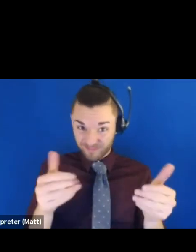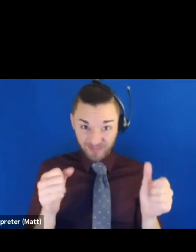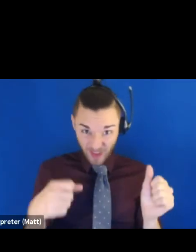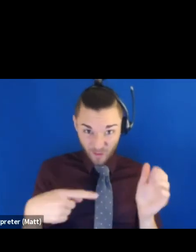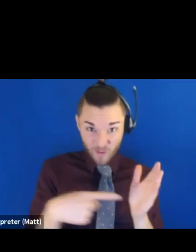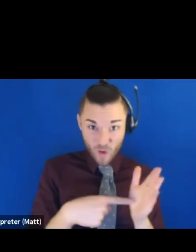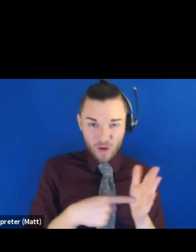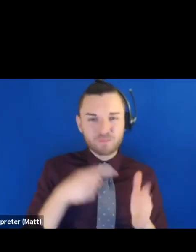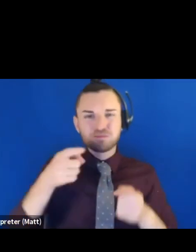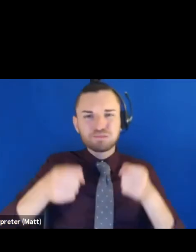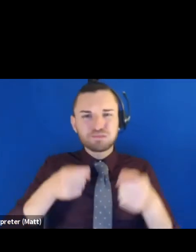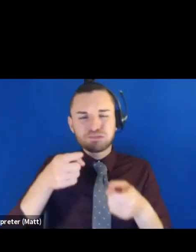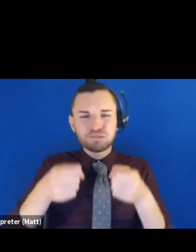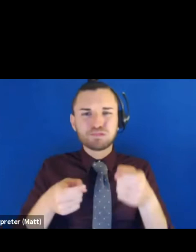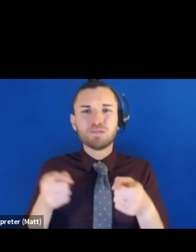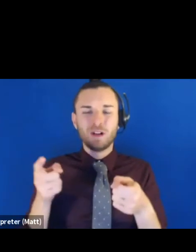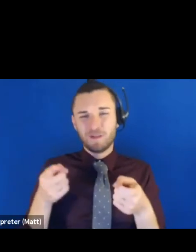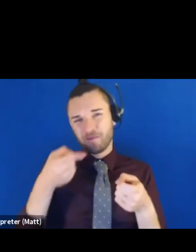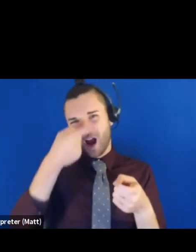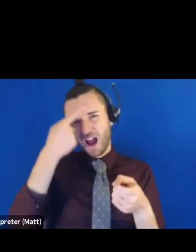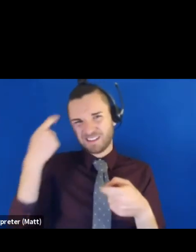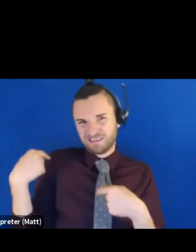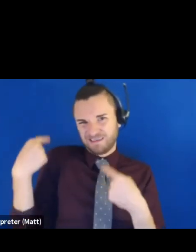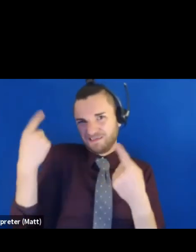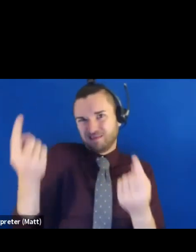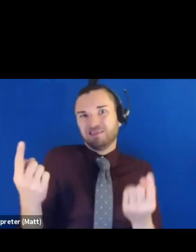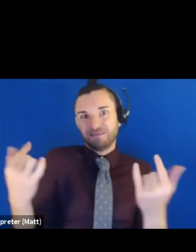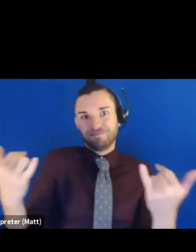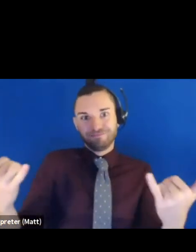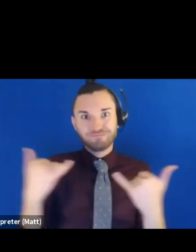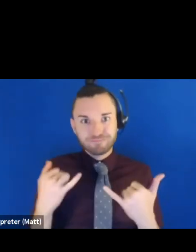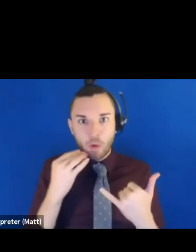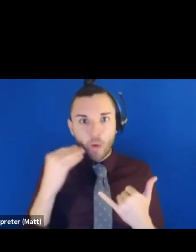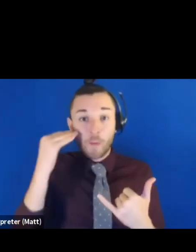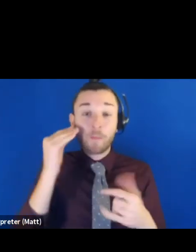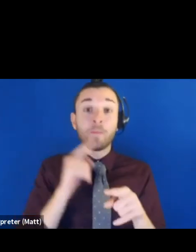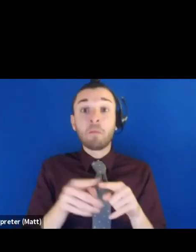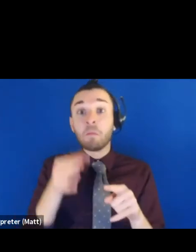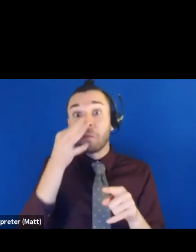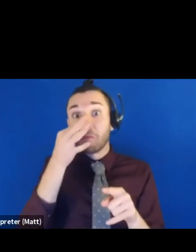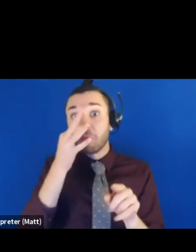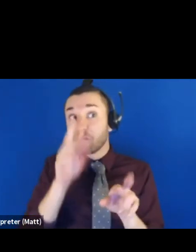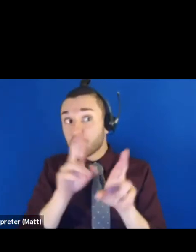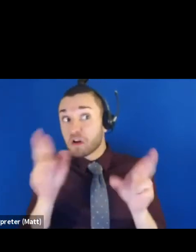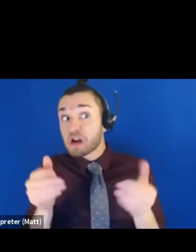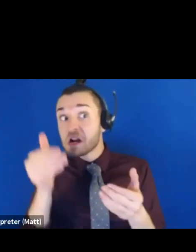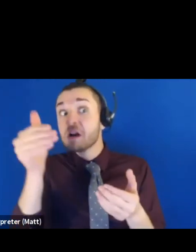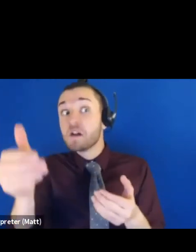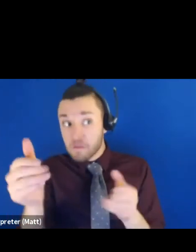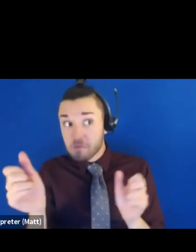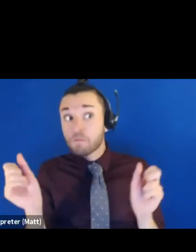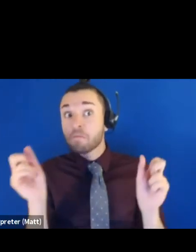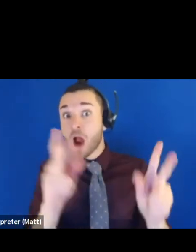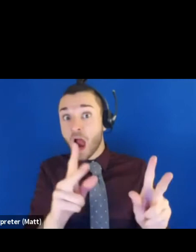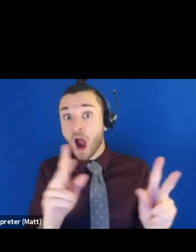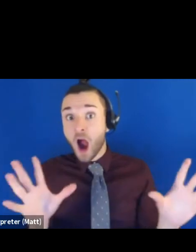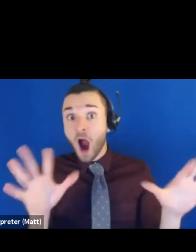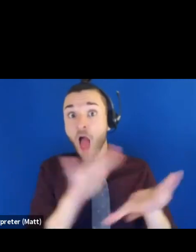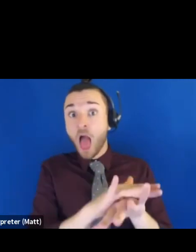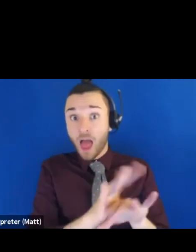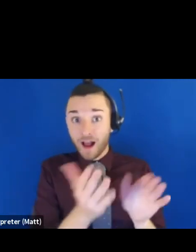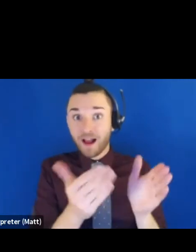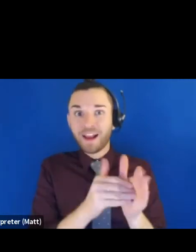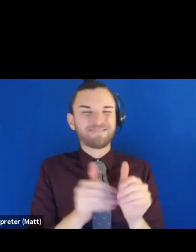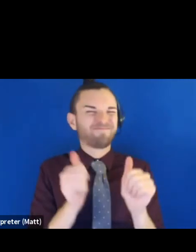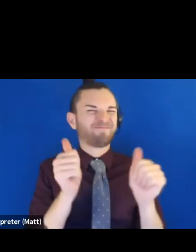online while we're still sheltering in place and then back in the theaters when we're ready to be in community together again. I'd also